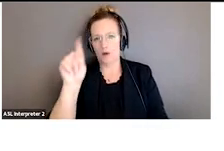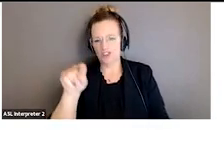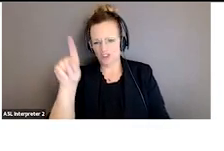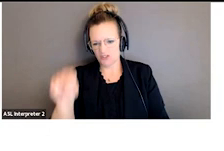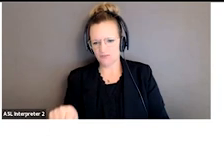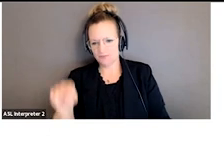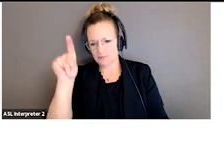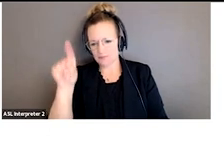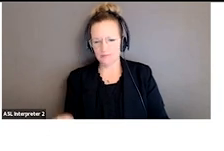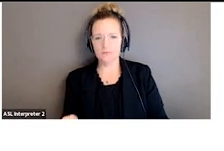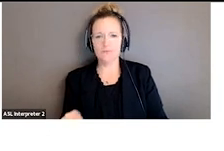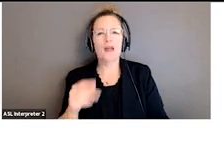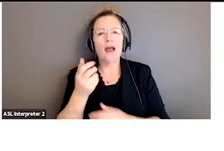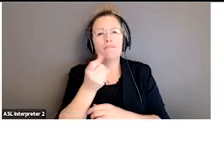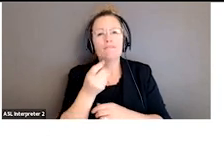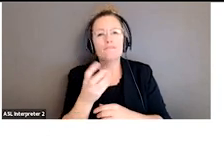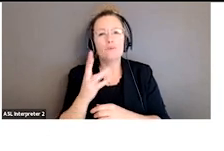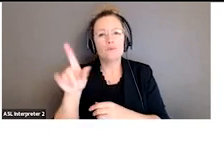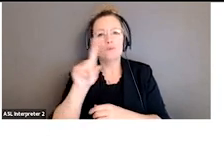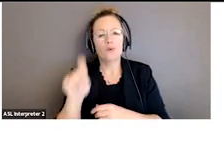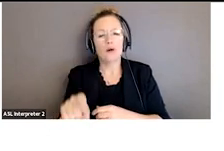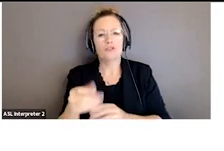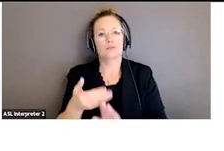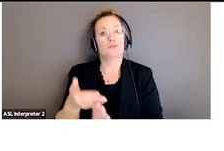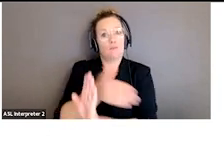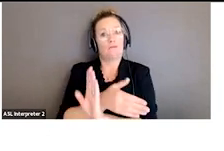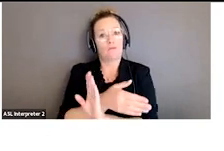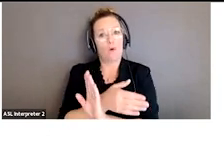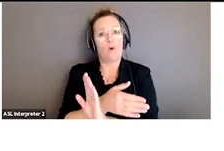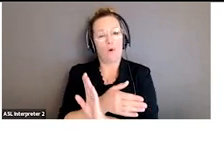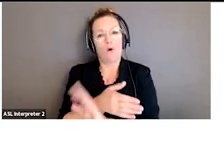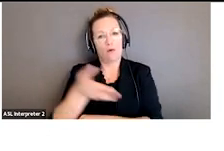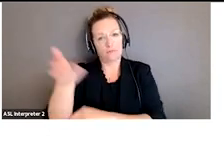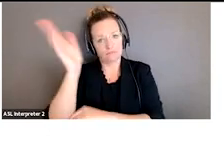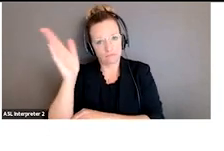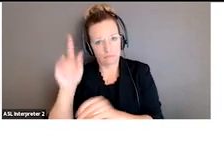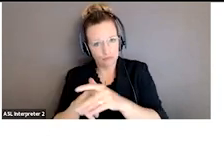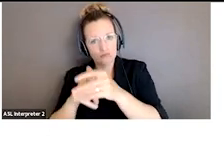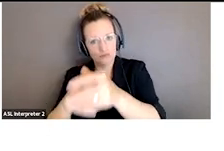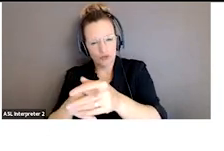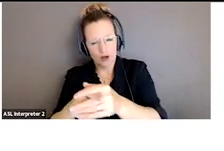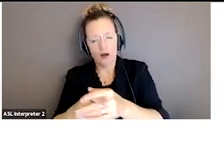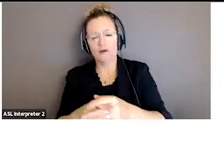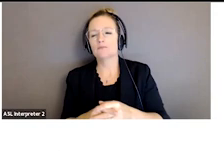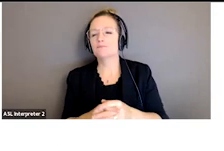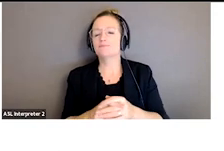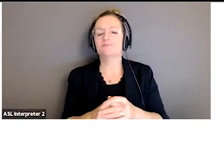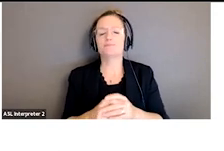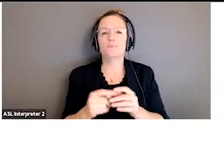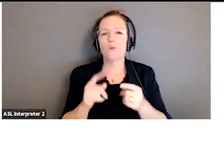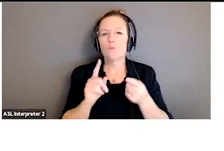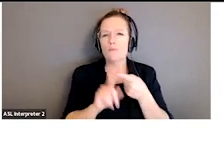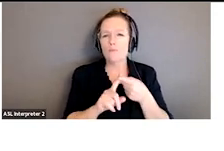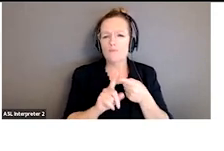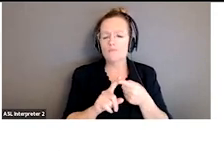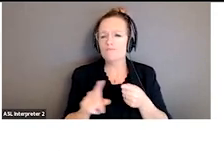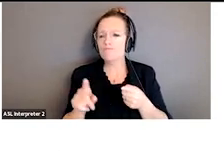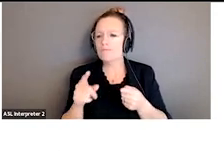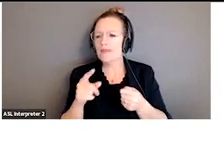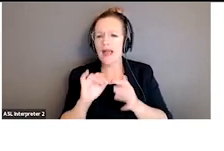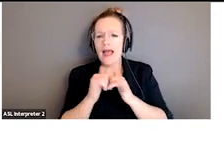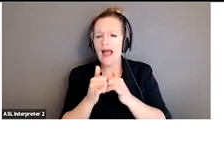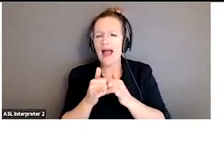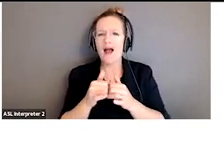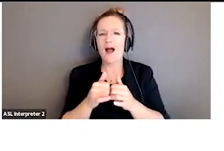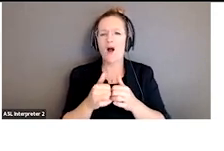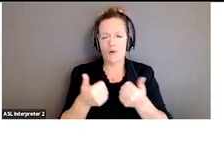few that came in before the actual session had started today. So the first one was just wondering if you could help me navigate video